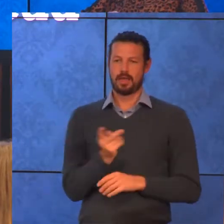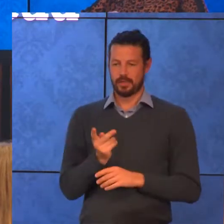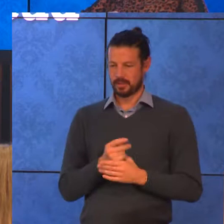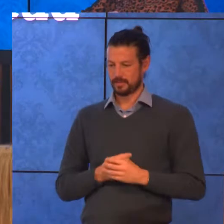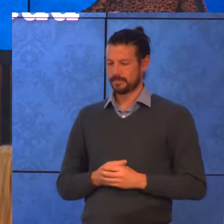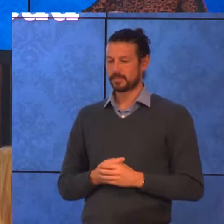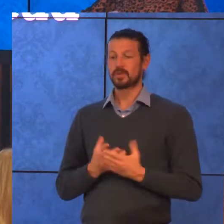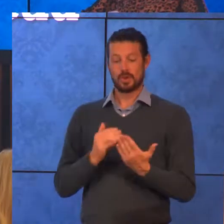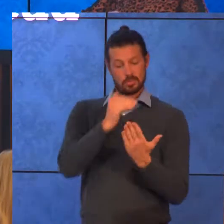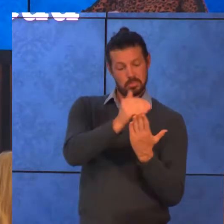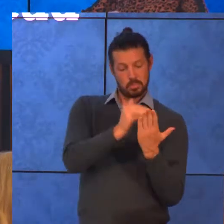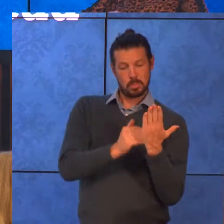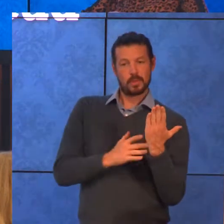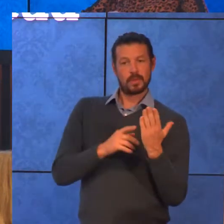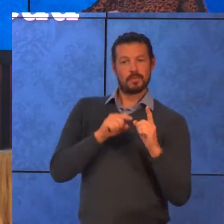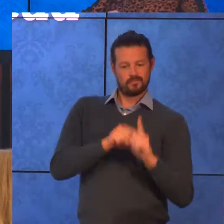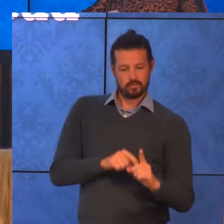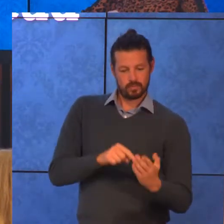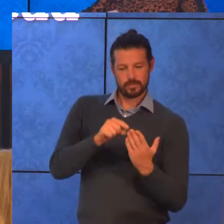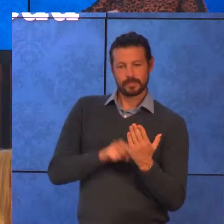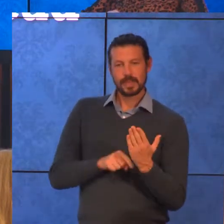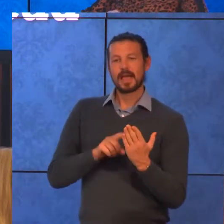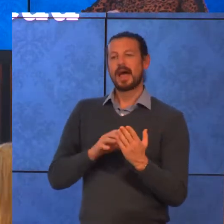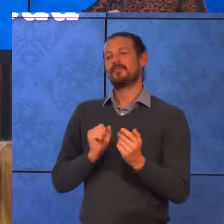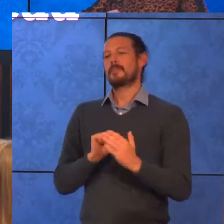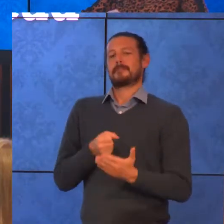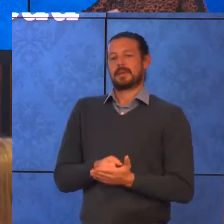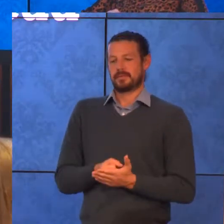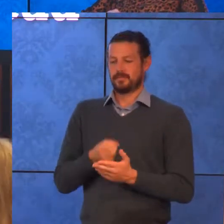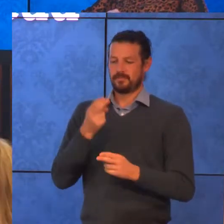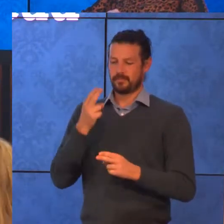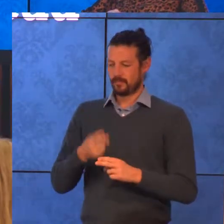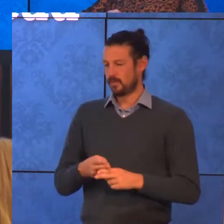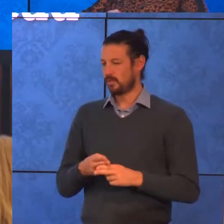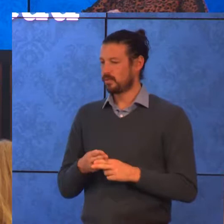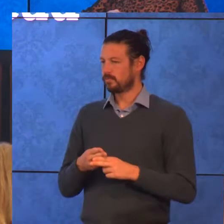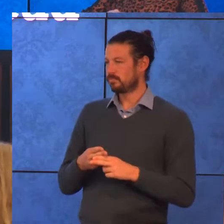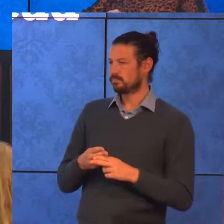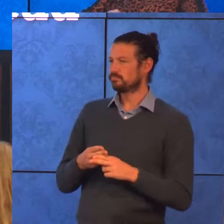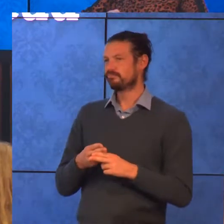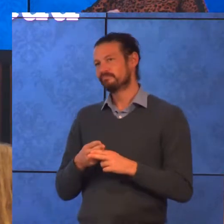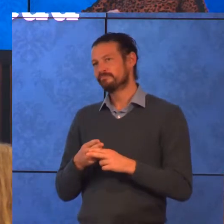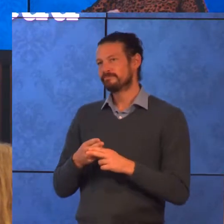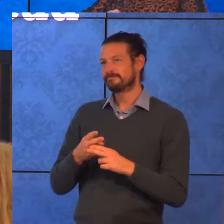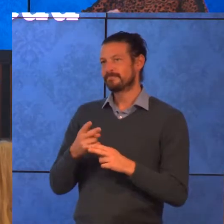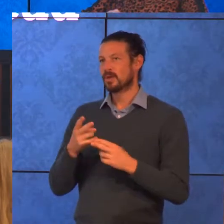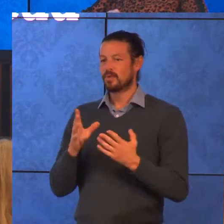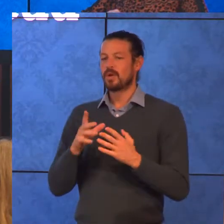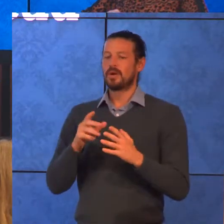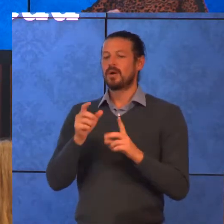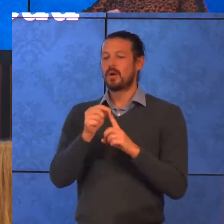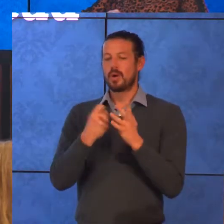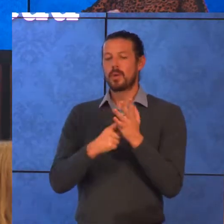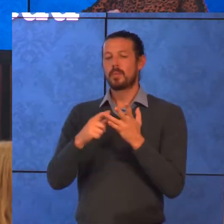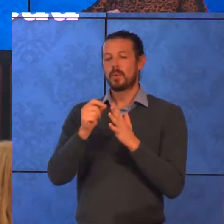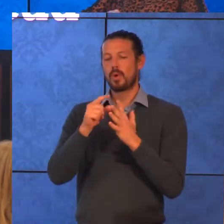provisions are that they provide a basis for what's usually described as proportionate action, which means